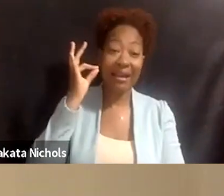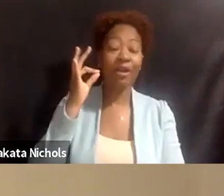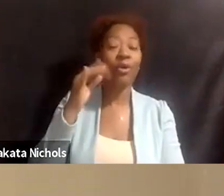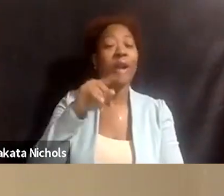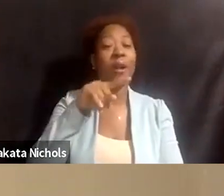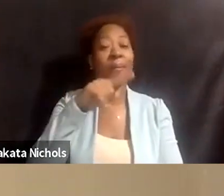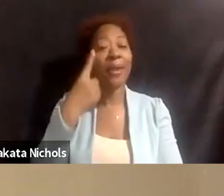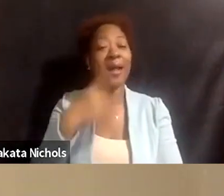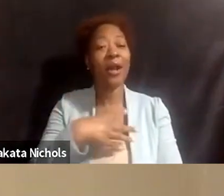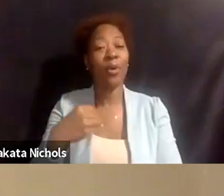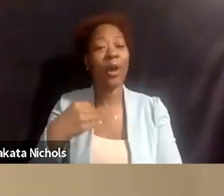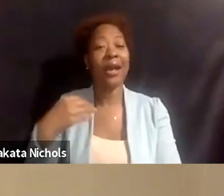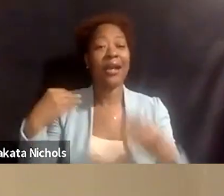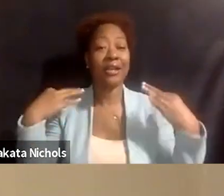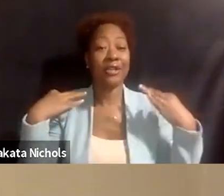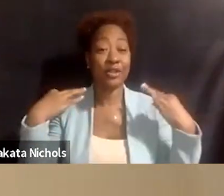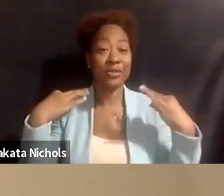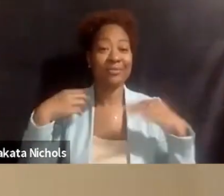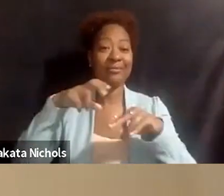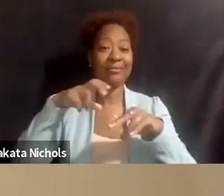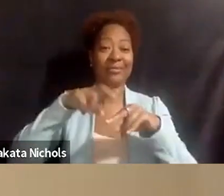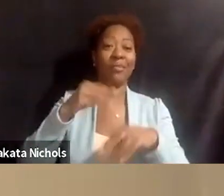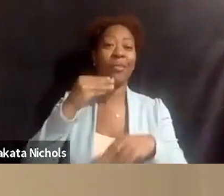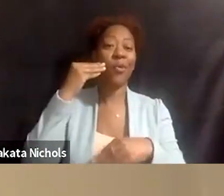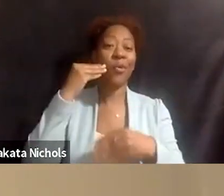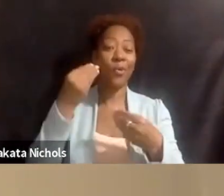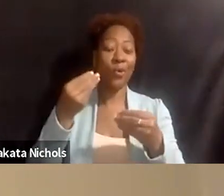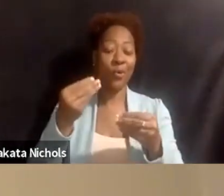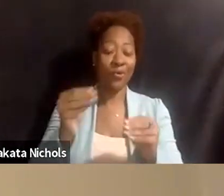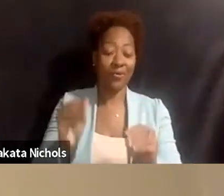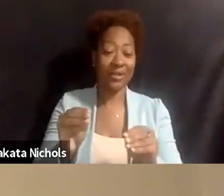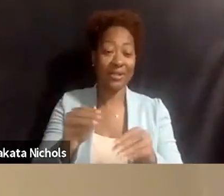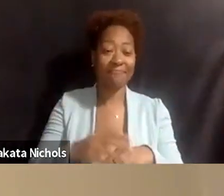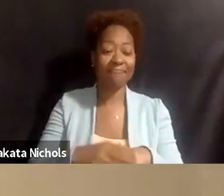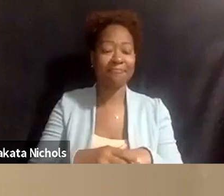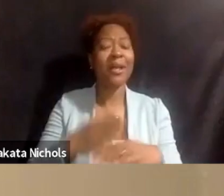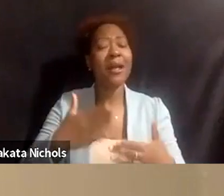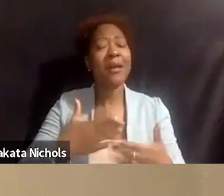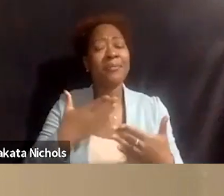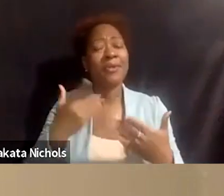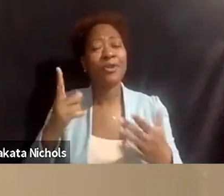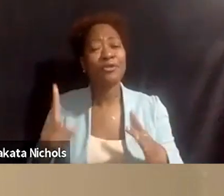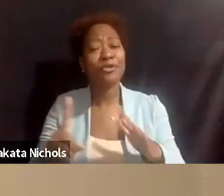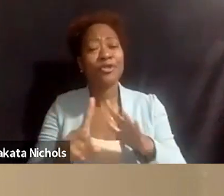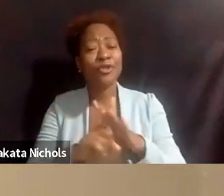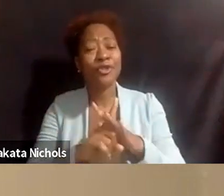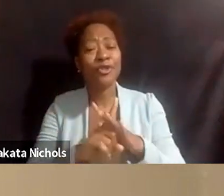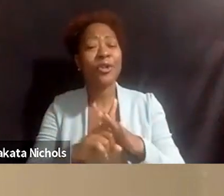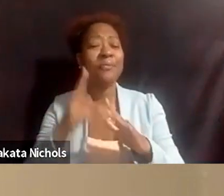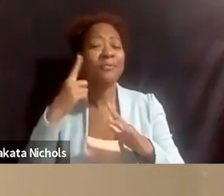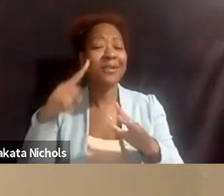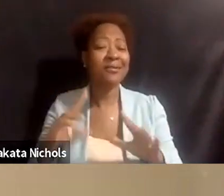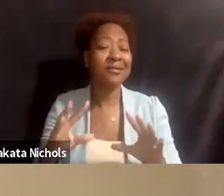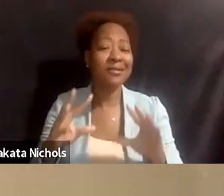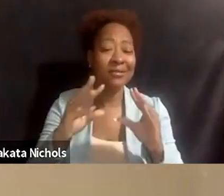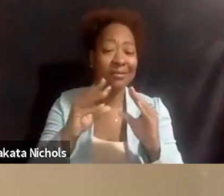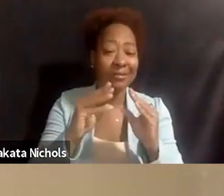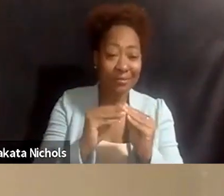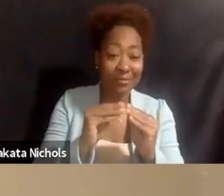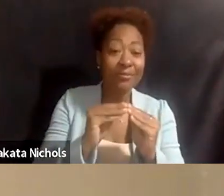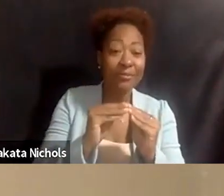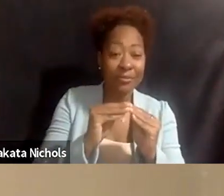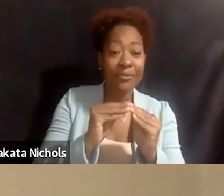pleased that you've chosen to join us for this year's conference, Toward an Anti-Ableist Academy, Advancing Inclusion, Diversity,